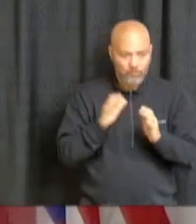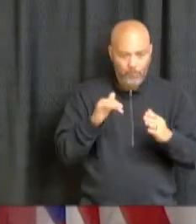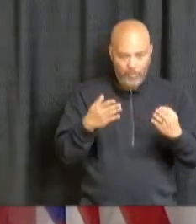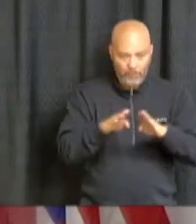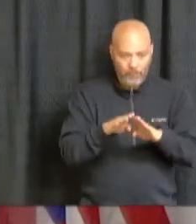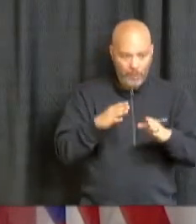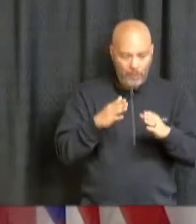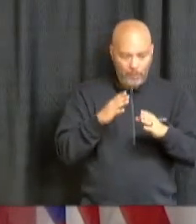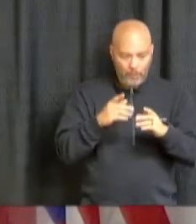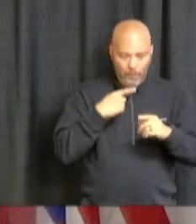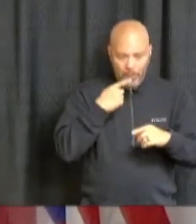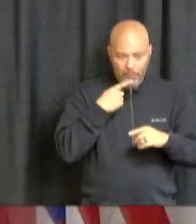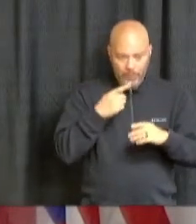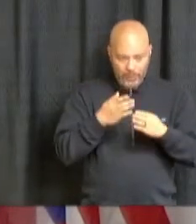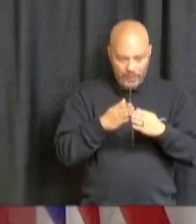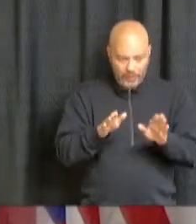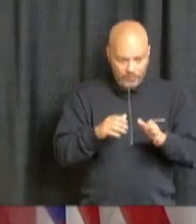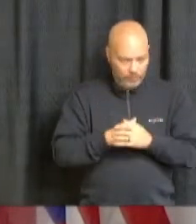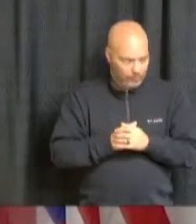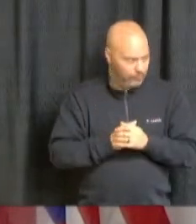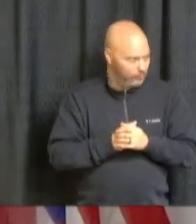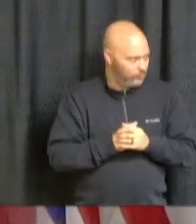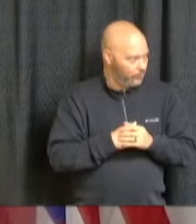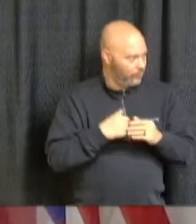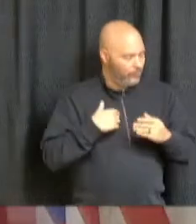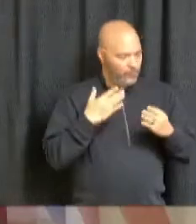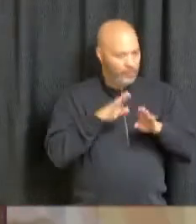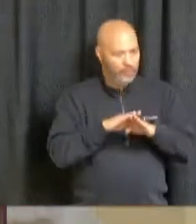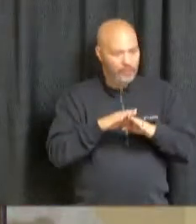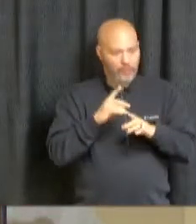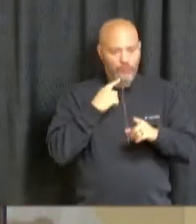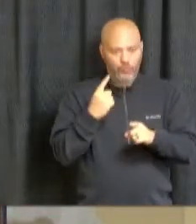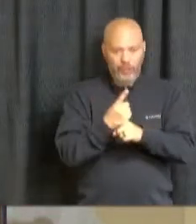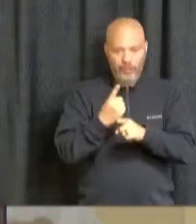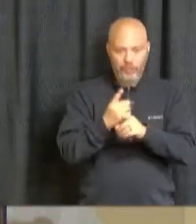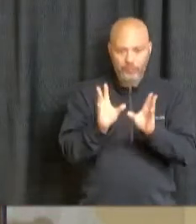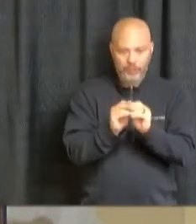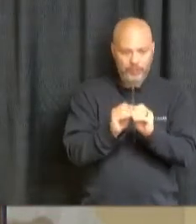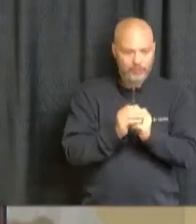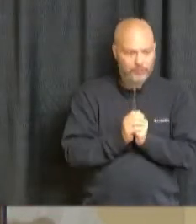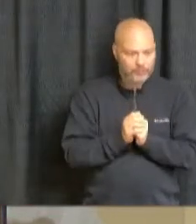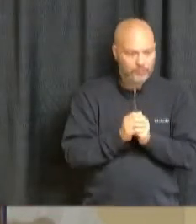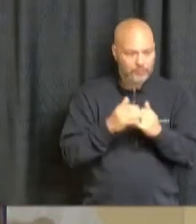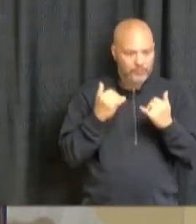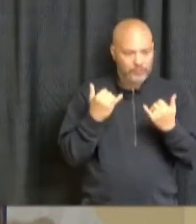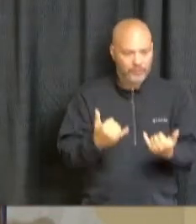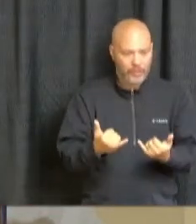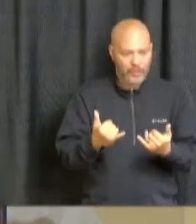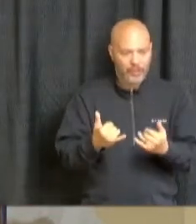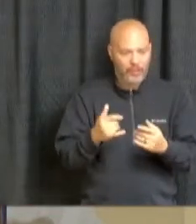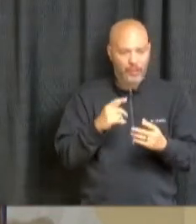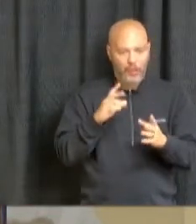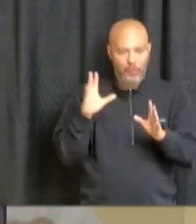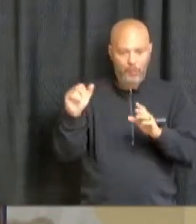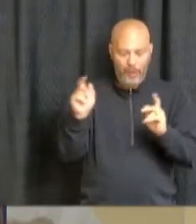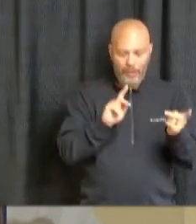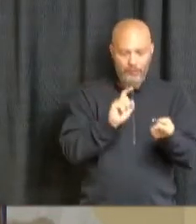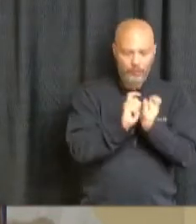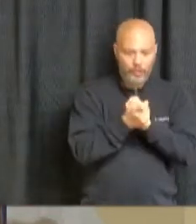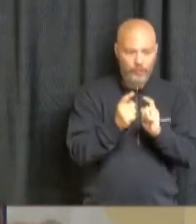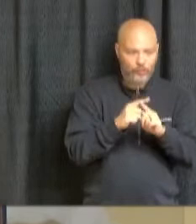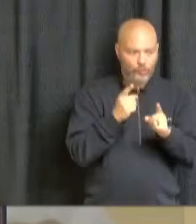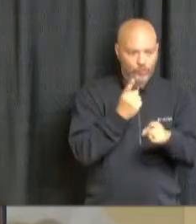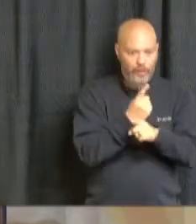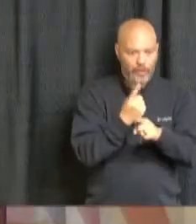our public hearing. Councilperson Streetman, you're recognized. Mayor, I move we go back into regular session. Motion been made and properly seconded to revert to regular session